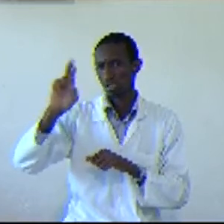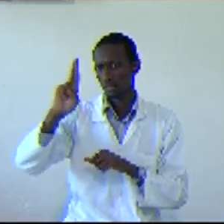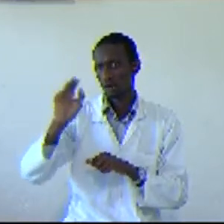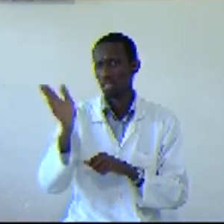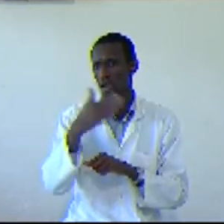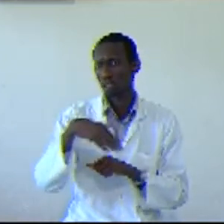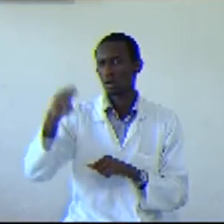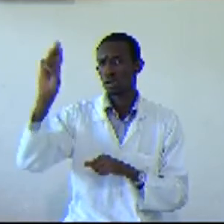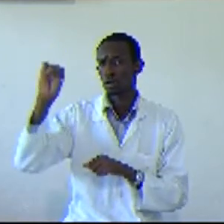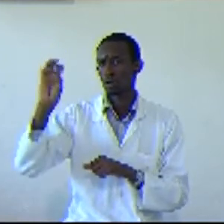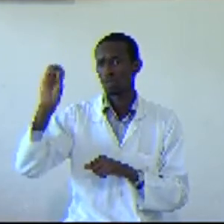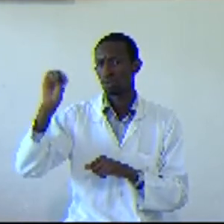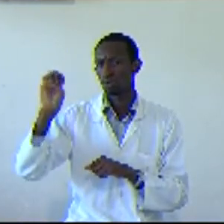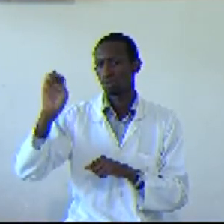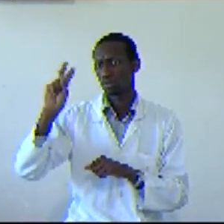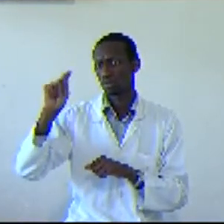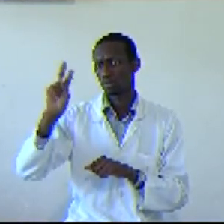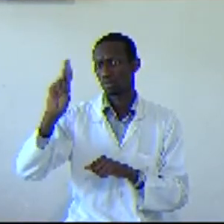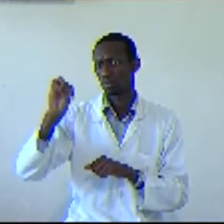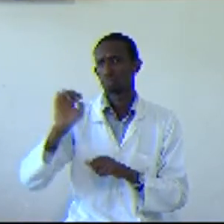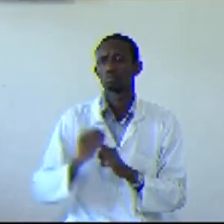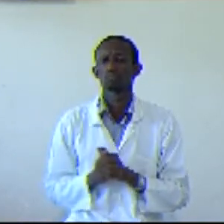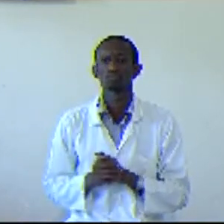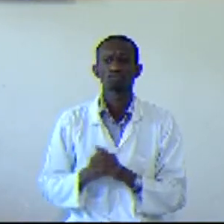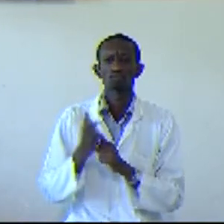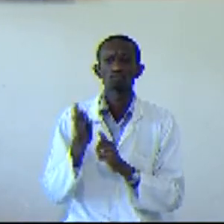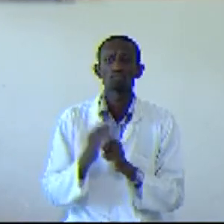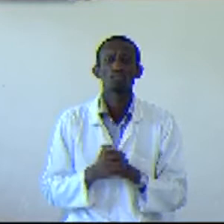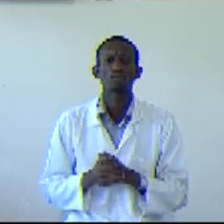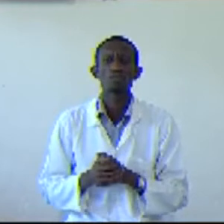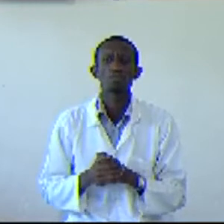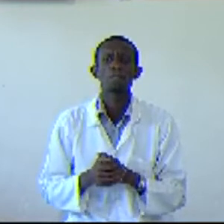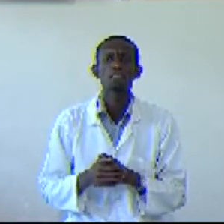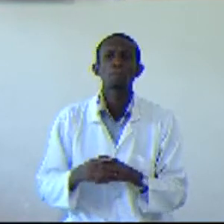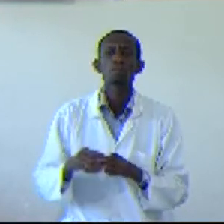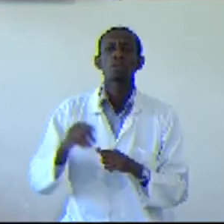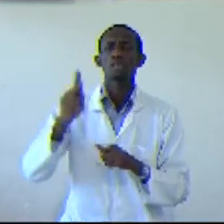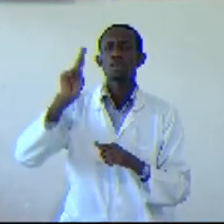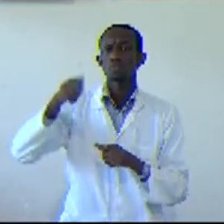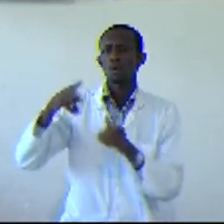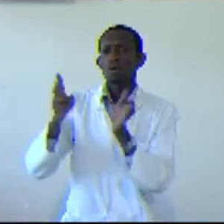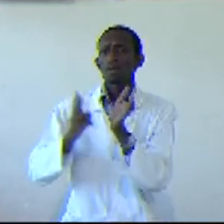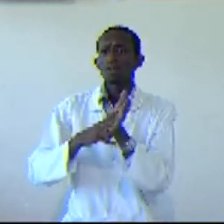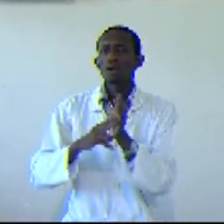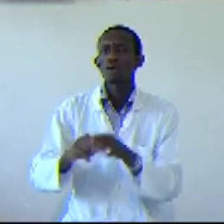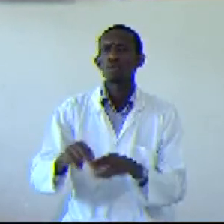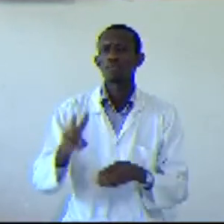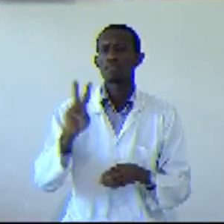we find this linear momentum equals to mv. Then we substitute. We find